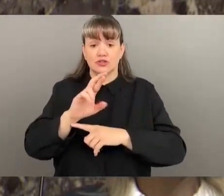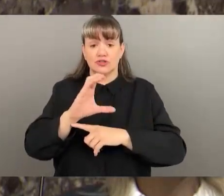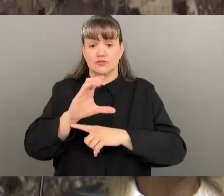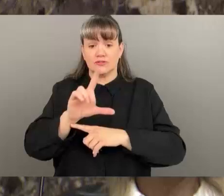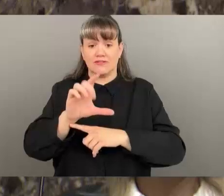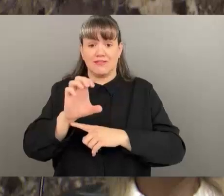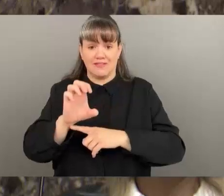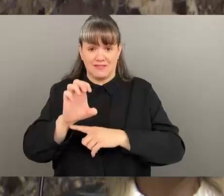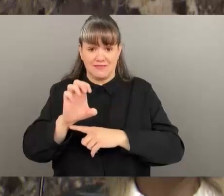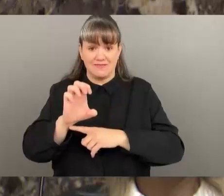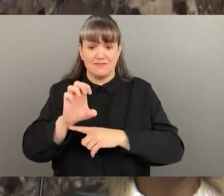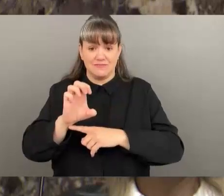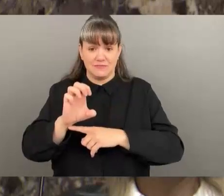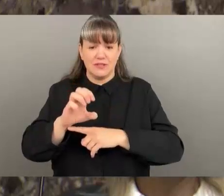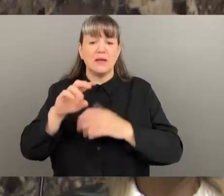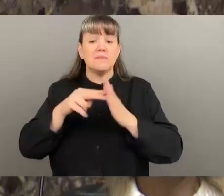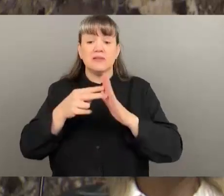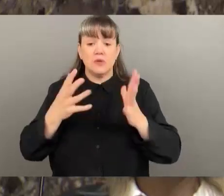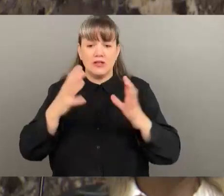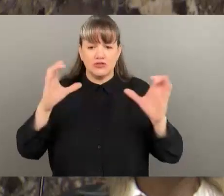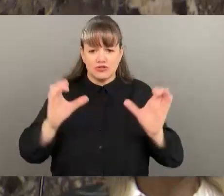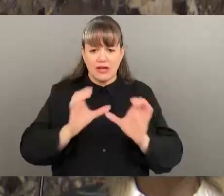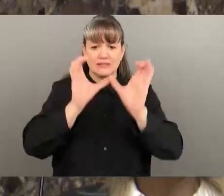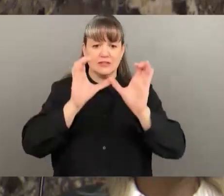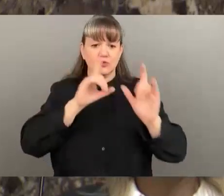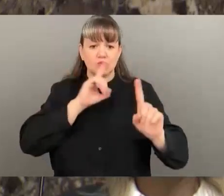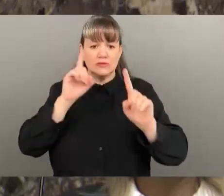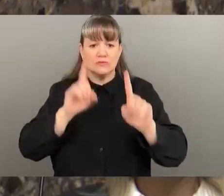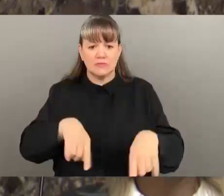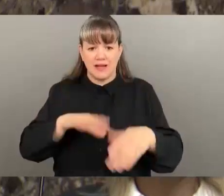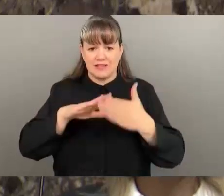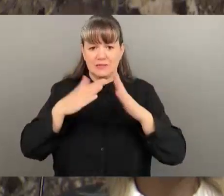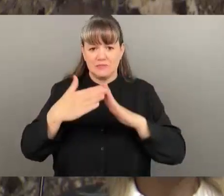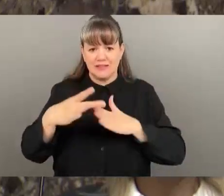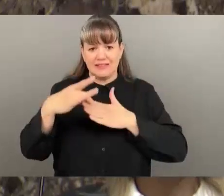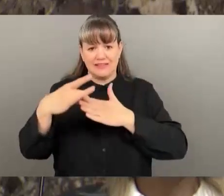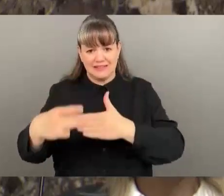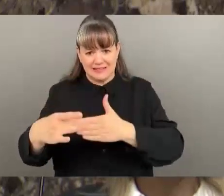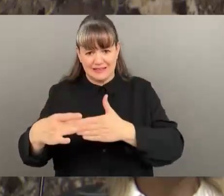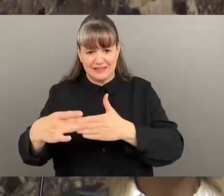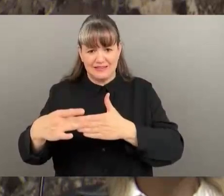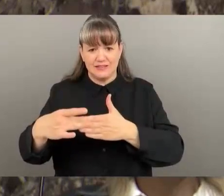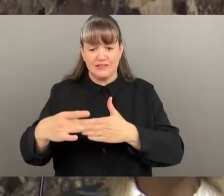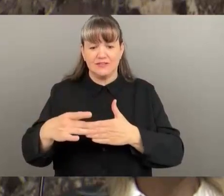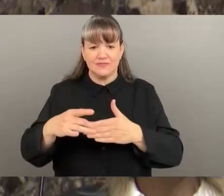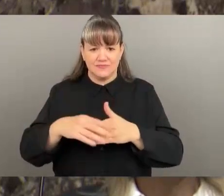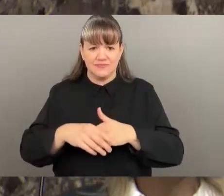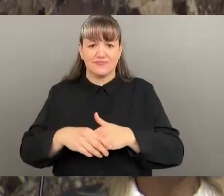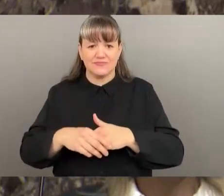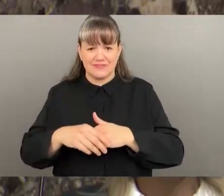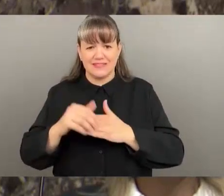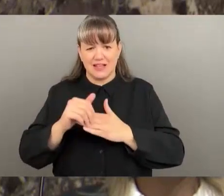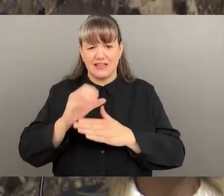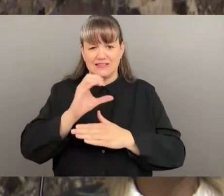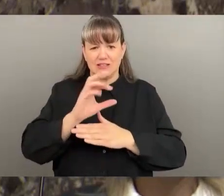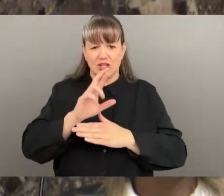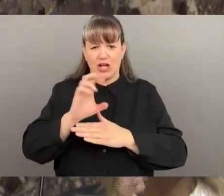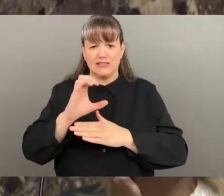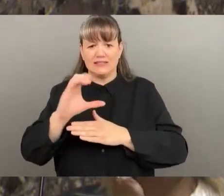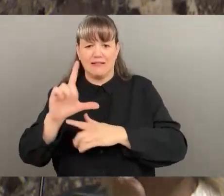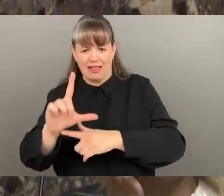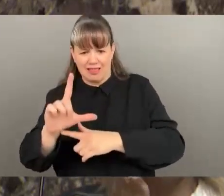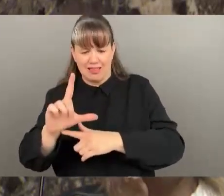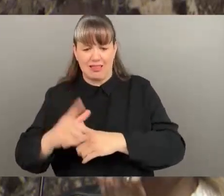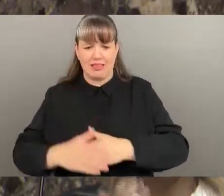person-first approach to those experiencing mental health crises with trained responders to de-escalate and